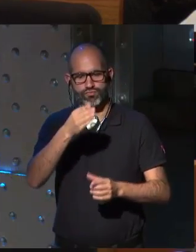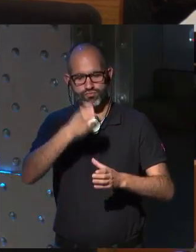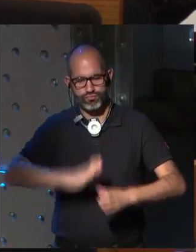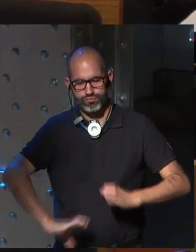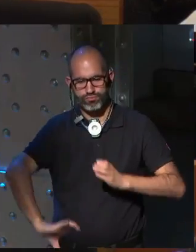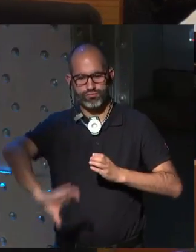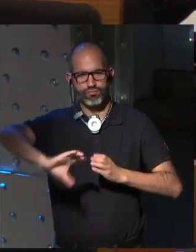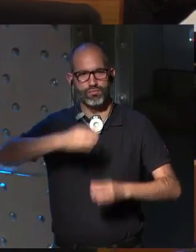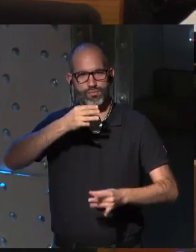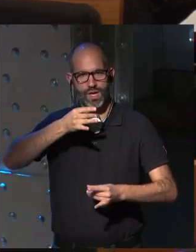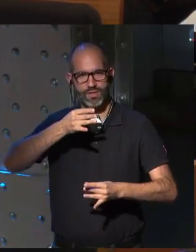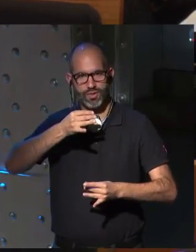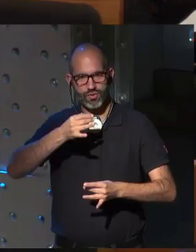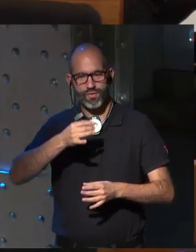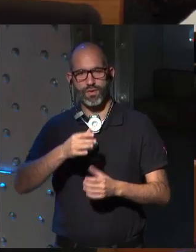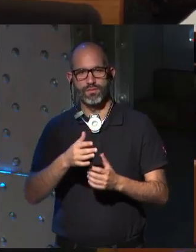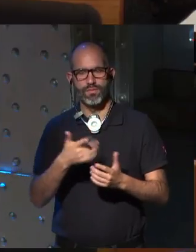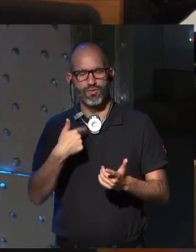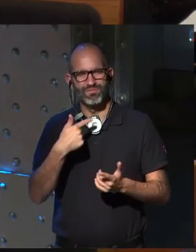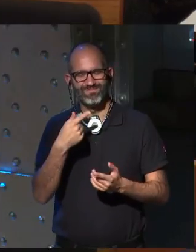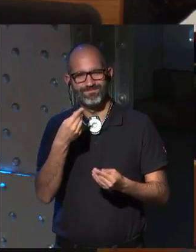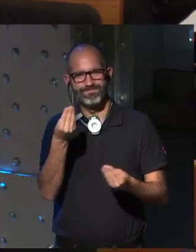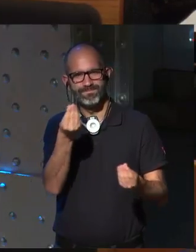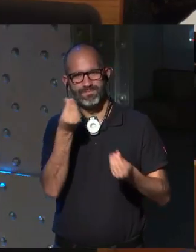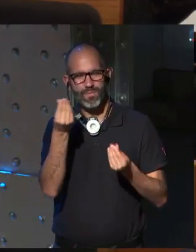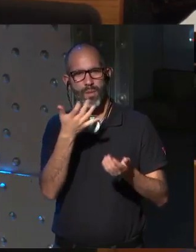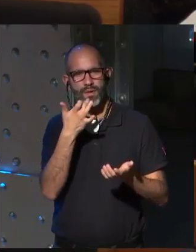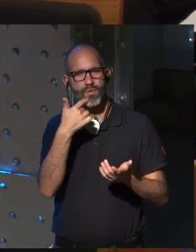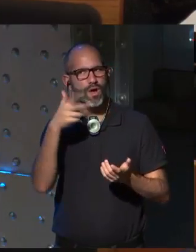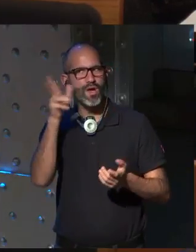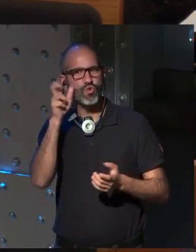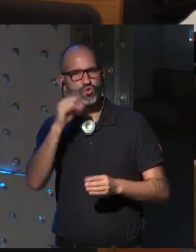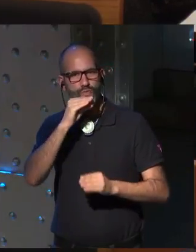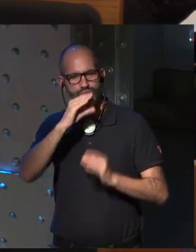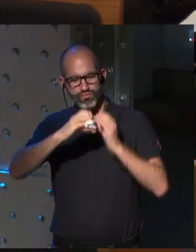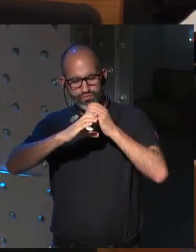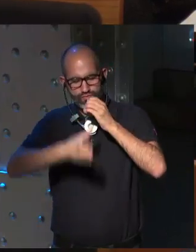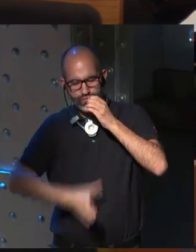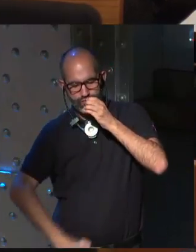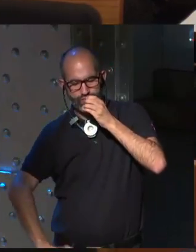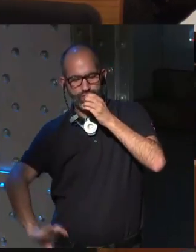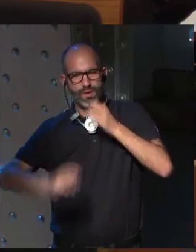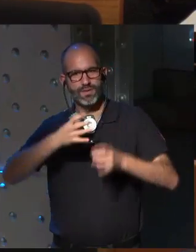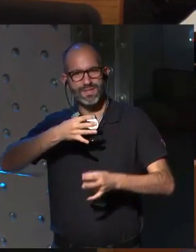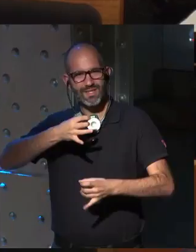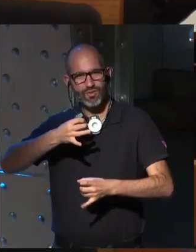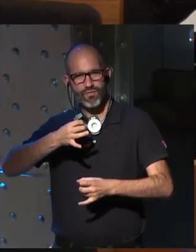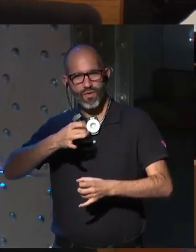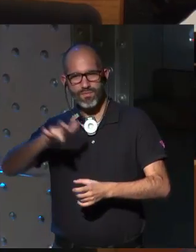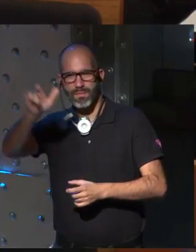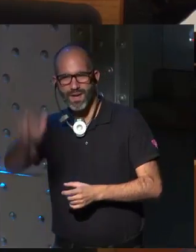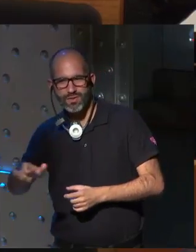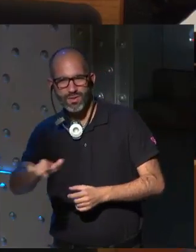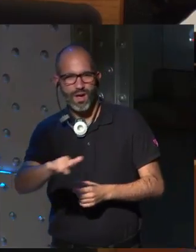the impression that when I listen to that instrument, to a saxophone, it sounds